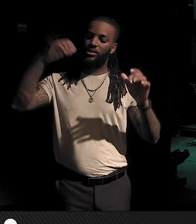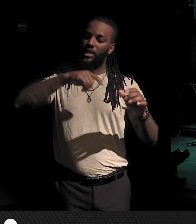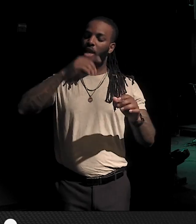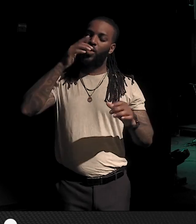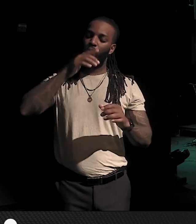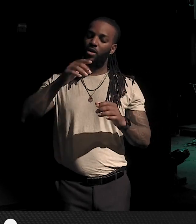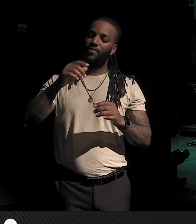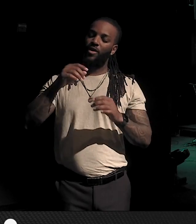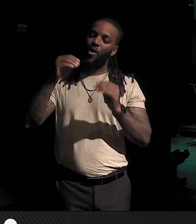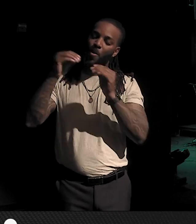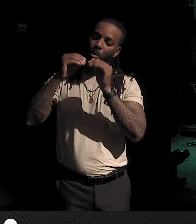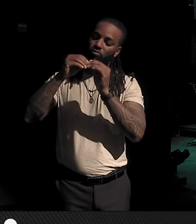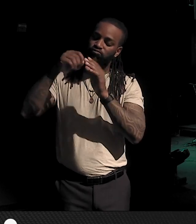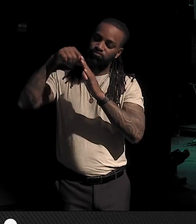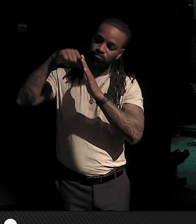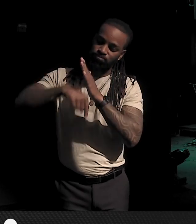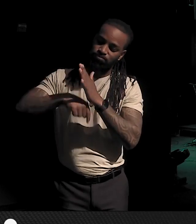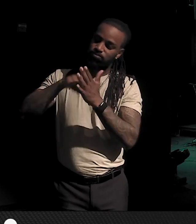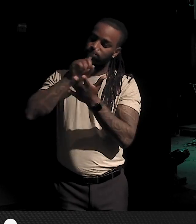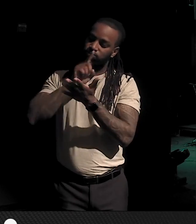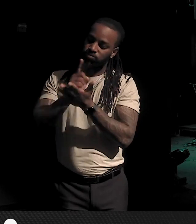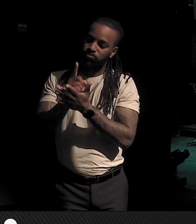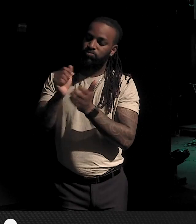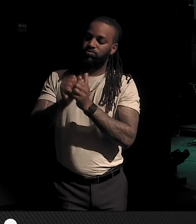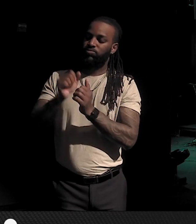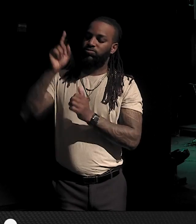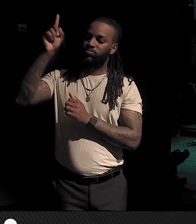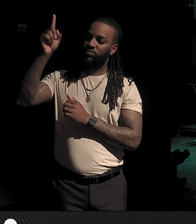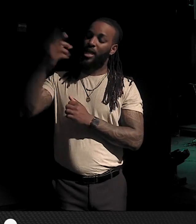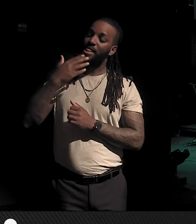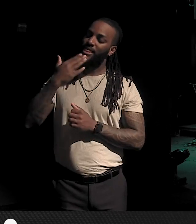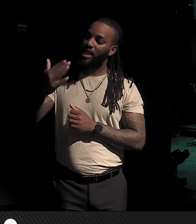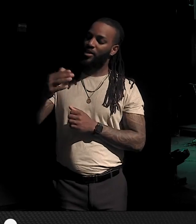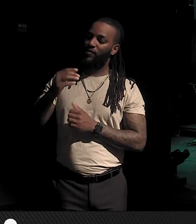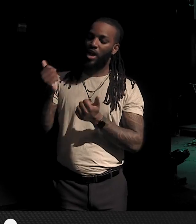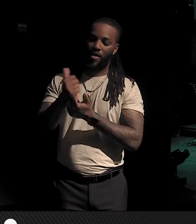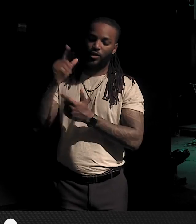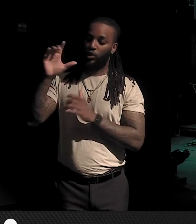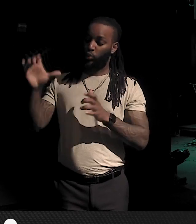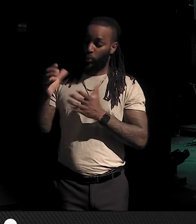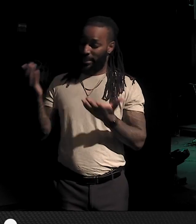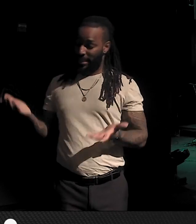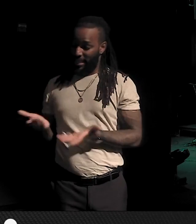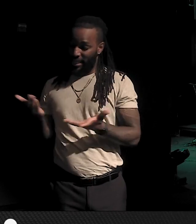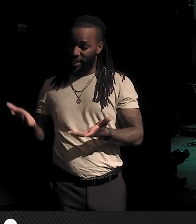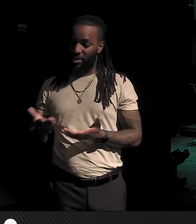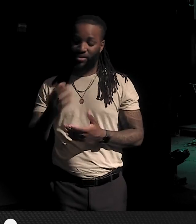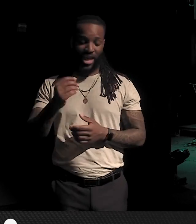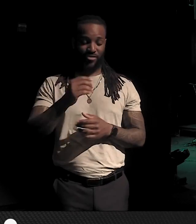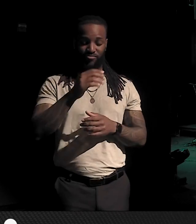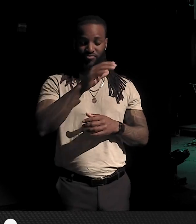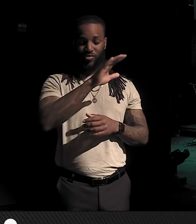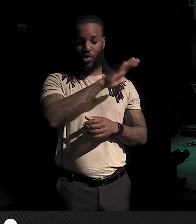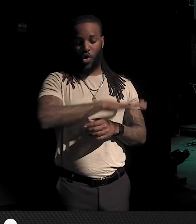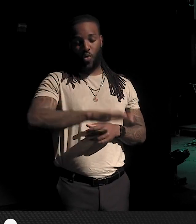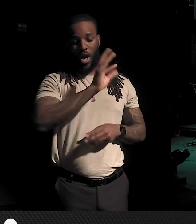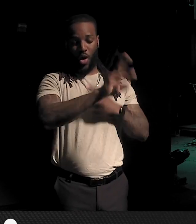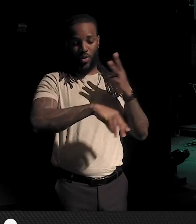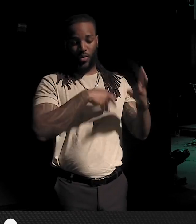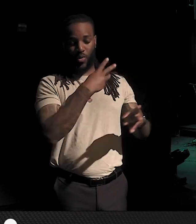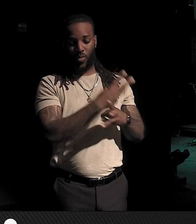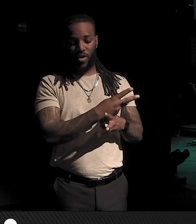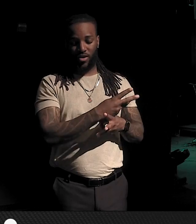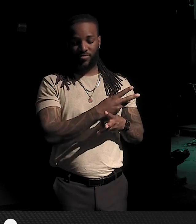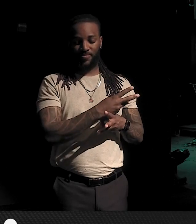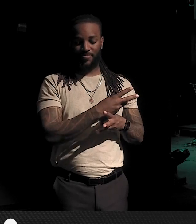deeper in love with you. Lord Jesus, thank you for what you have done here at the Vineyard and what you're doing around the world. Would you be with the team that travels there next week.